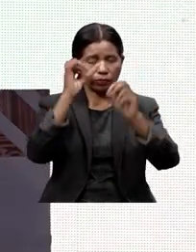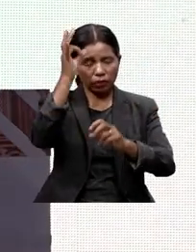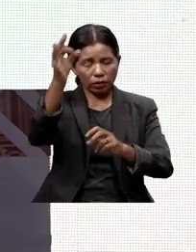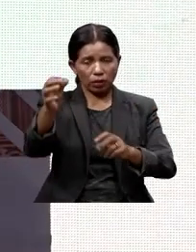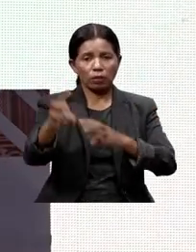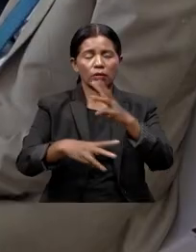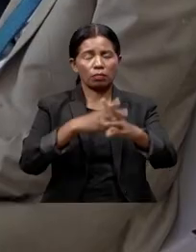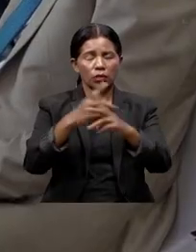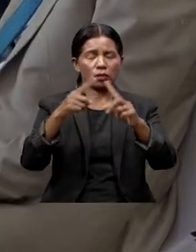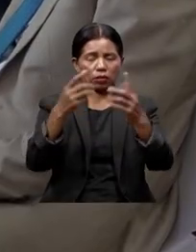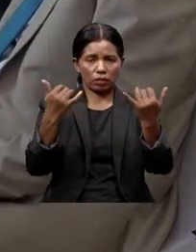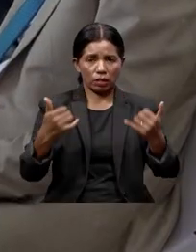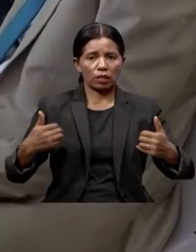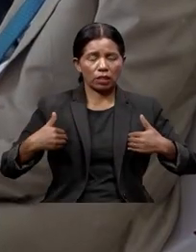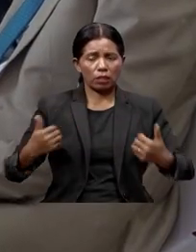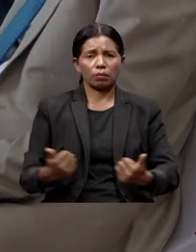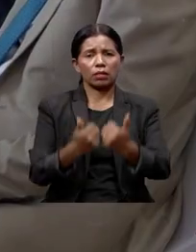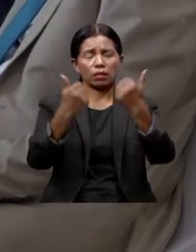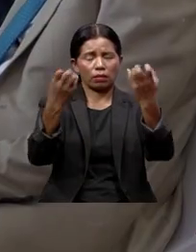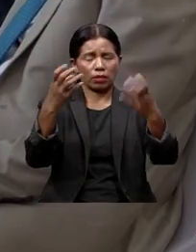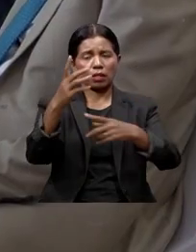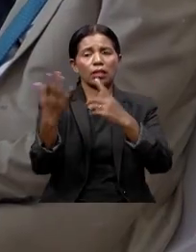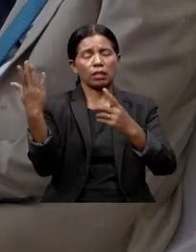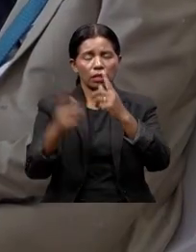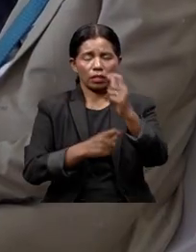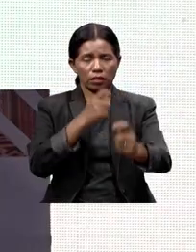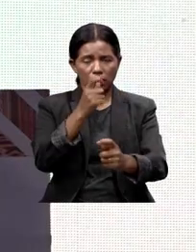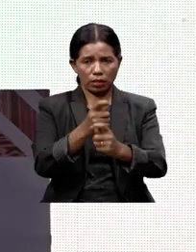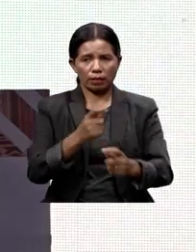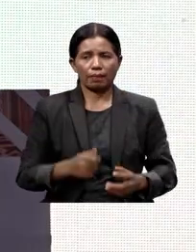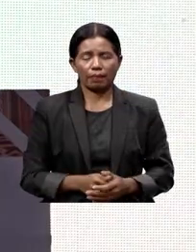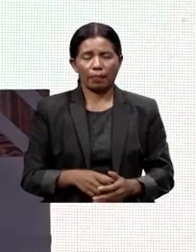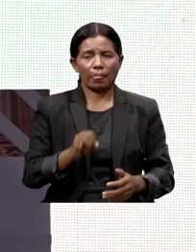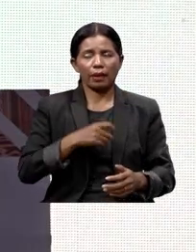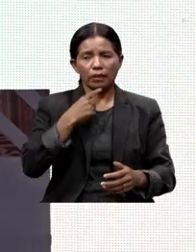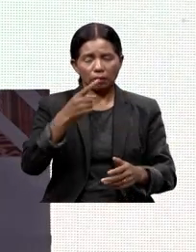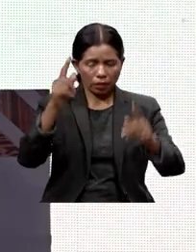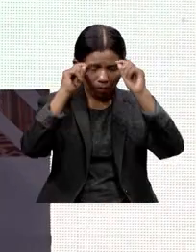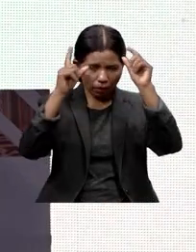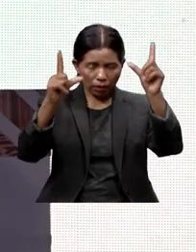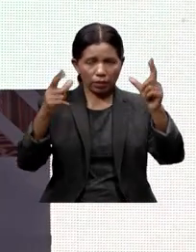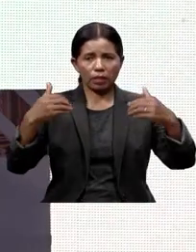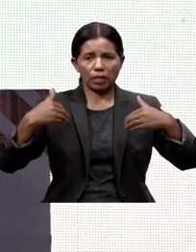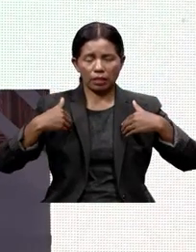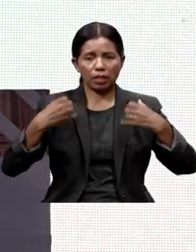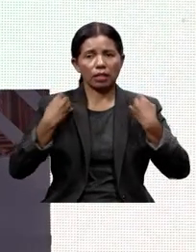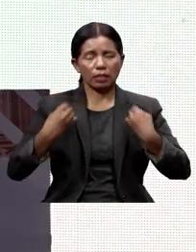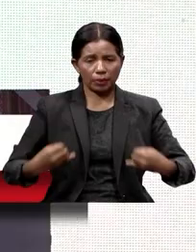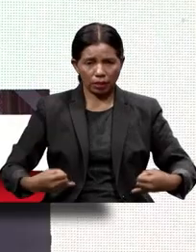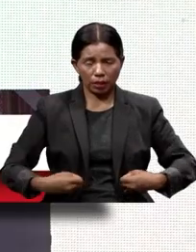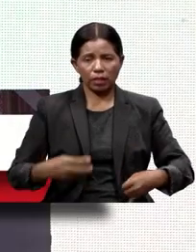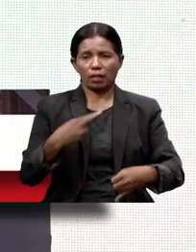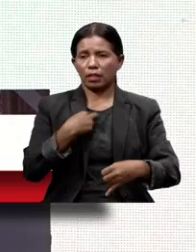ou em Loron e a competição macas e a tecnologia. A most important thing is, we think we can help in this